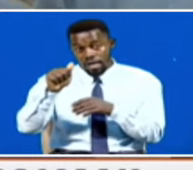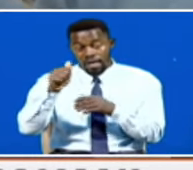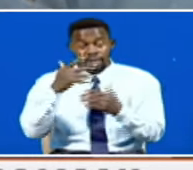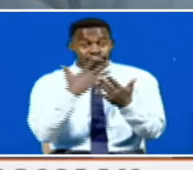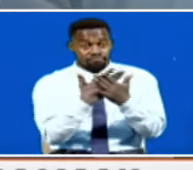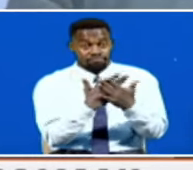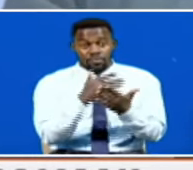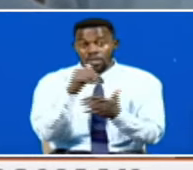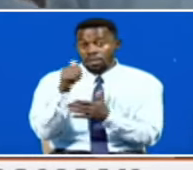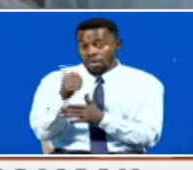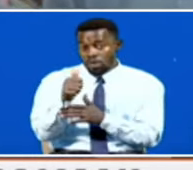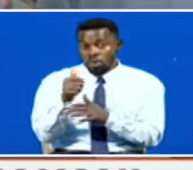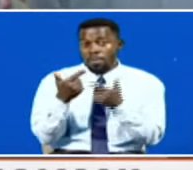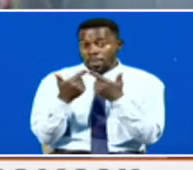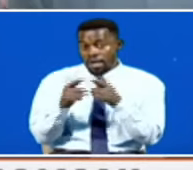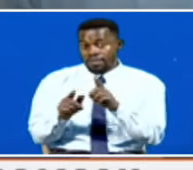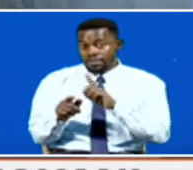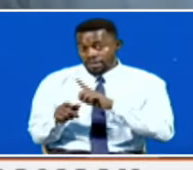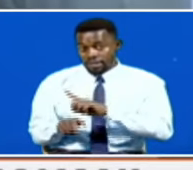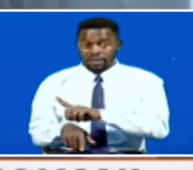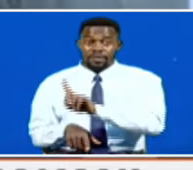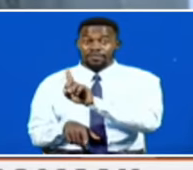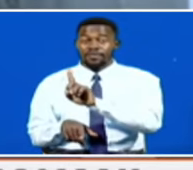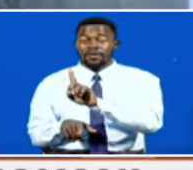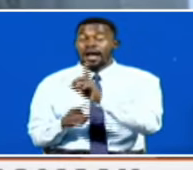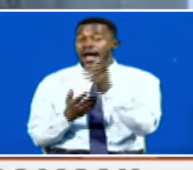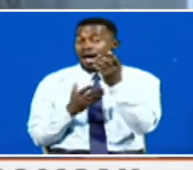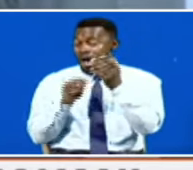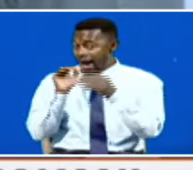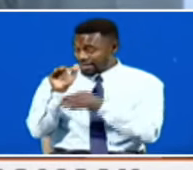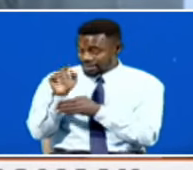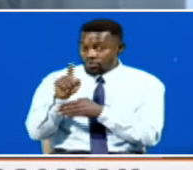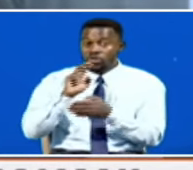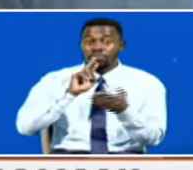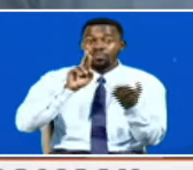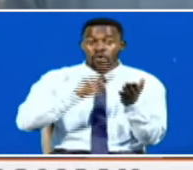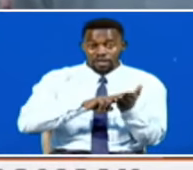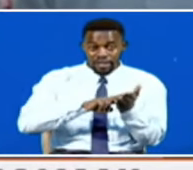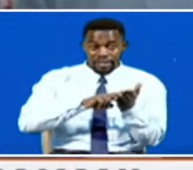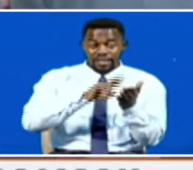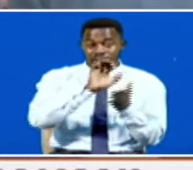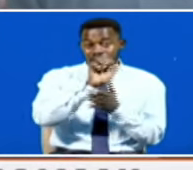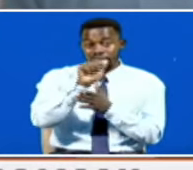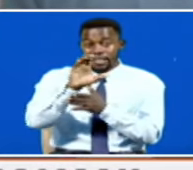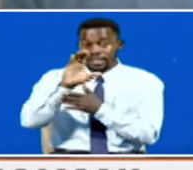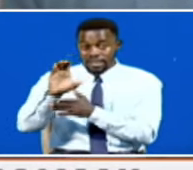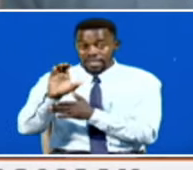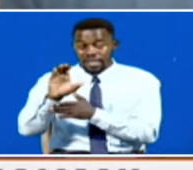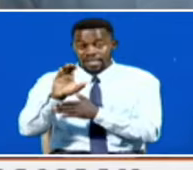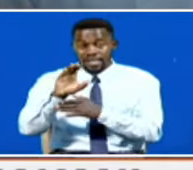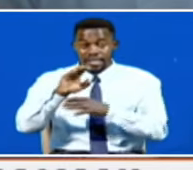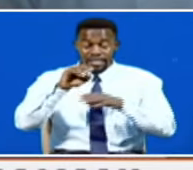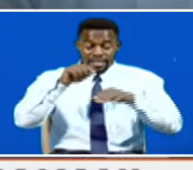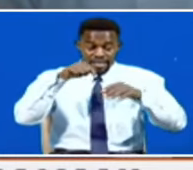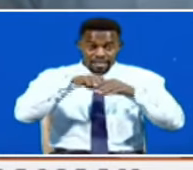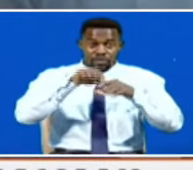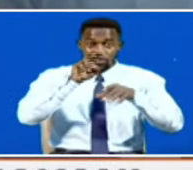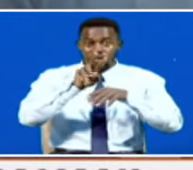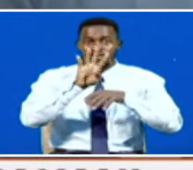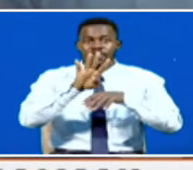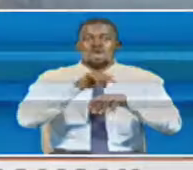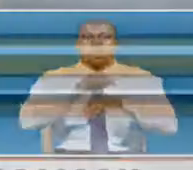directed to report to the commission within 24 hours in order to be processed to face charges.